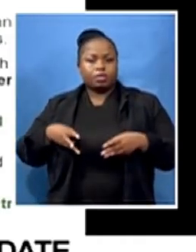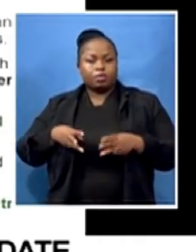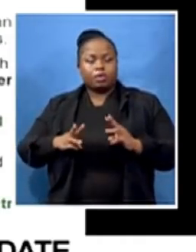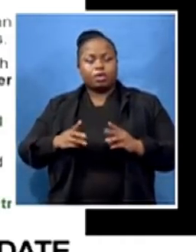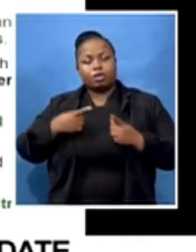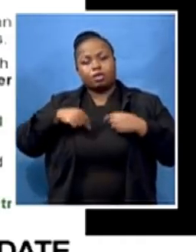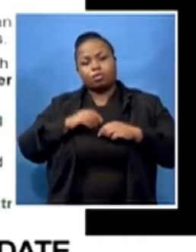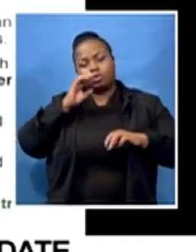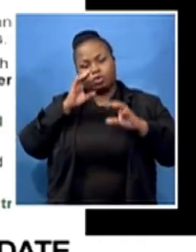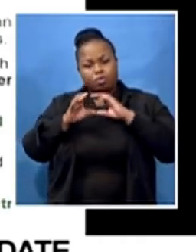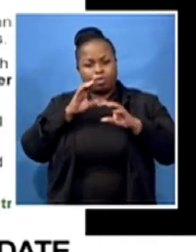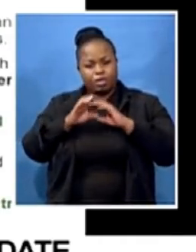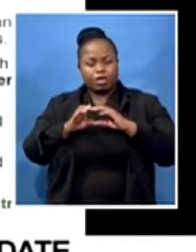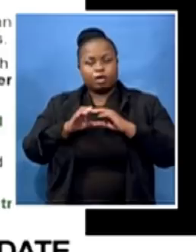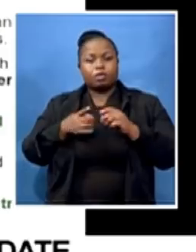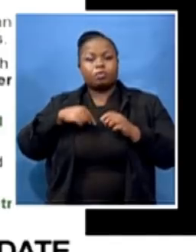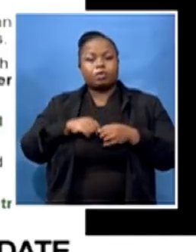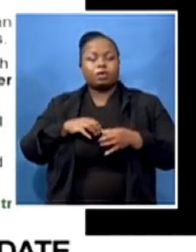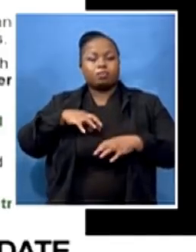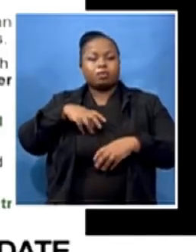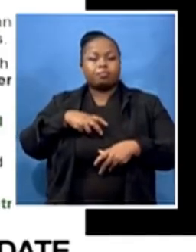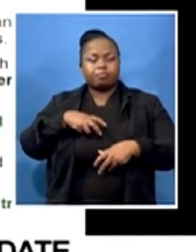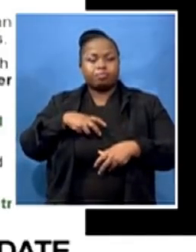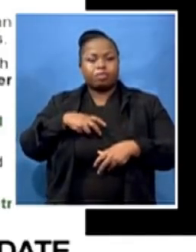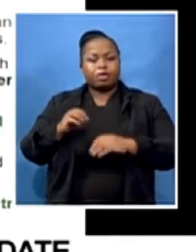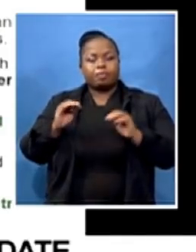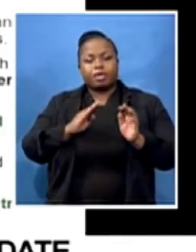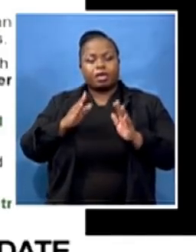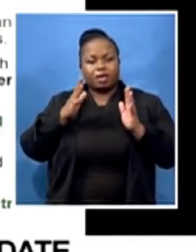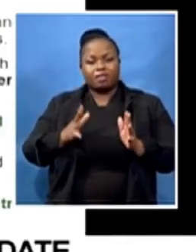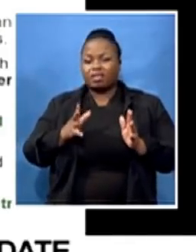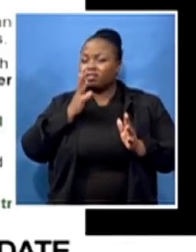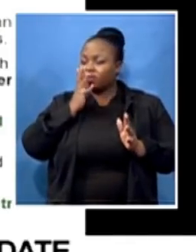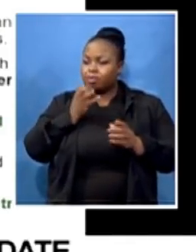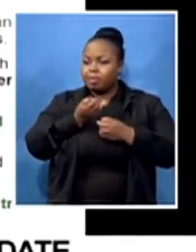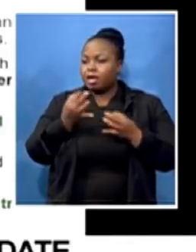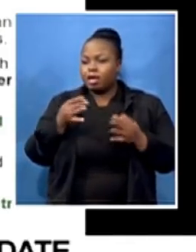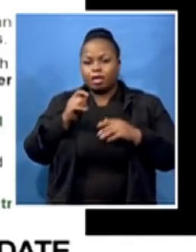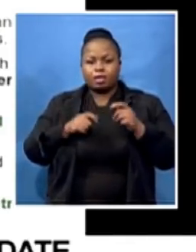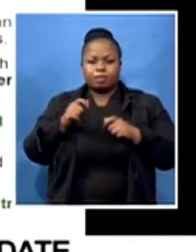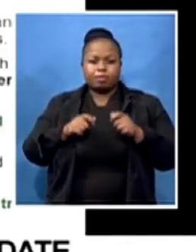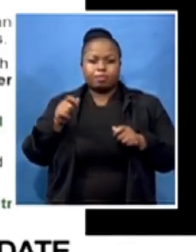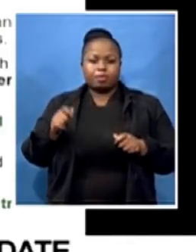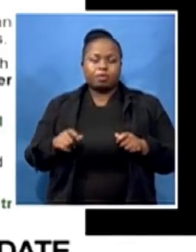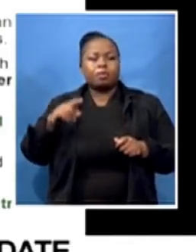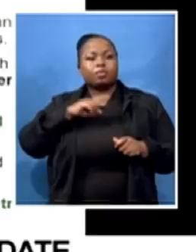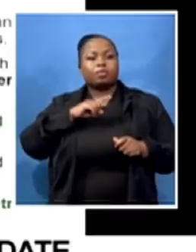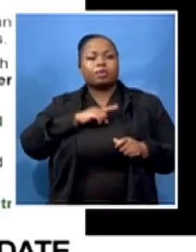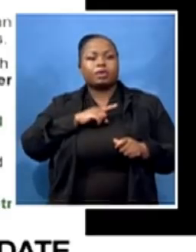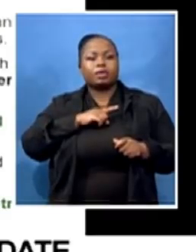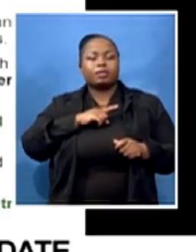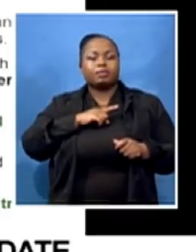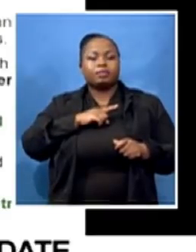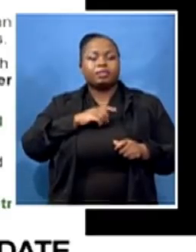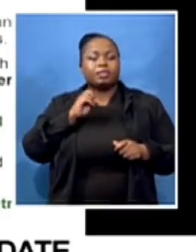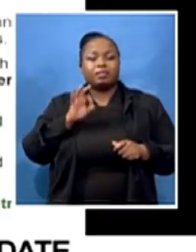adjust behavior. Because at the end of the day, without adjusting the behavior